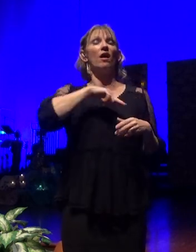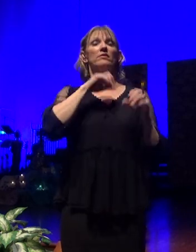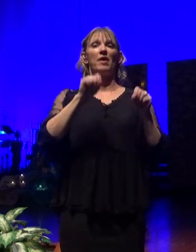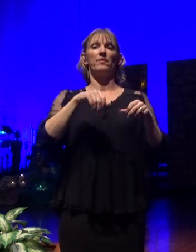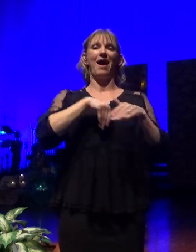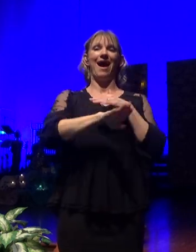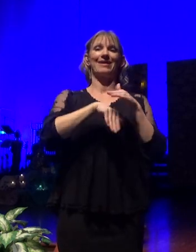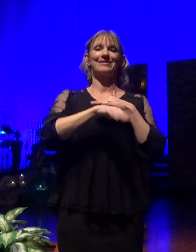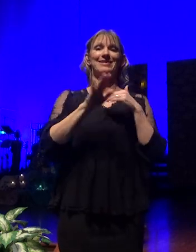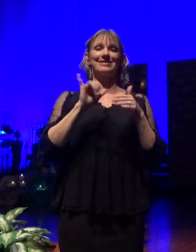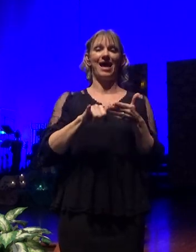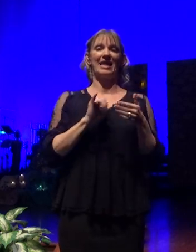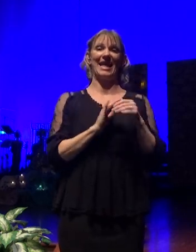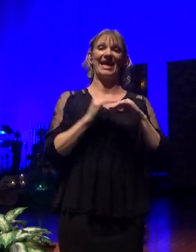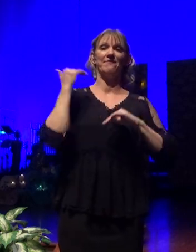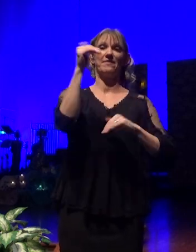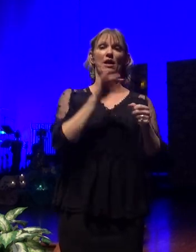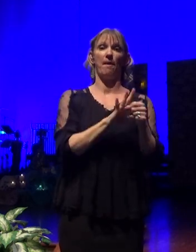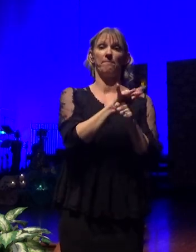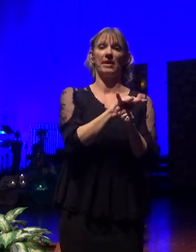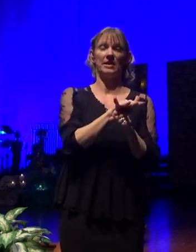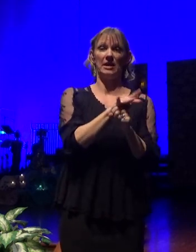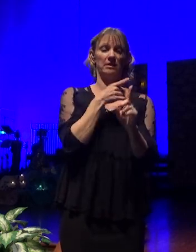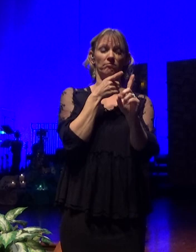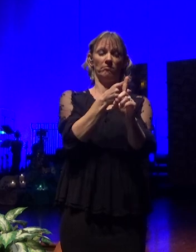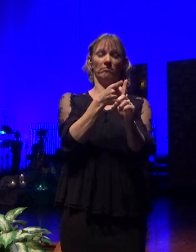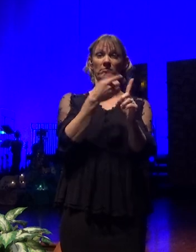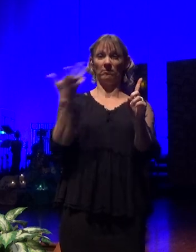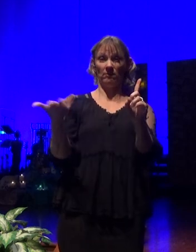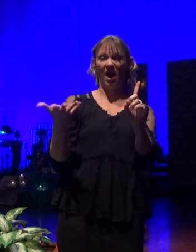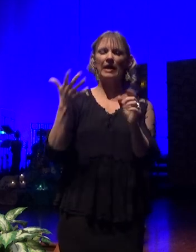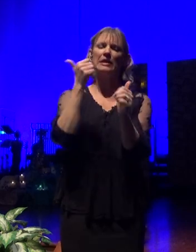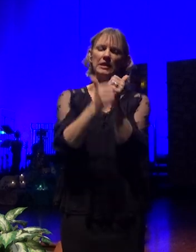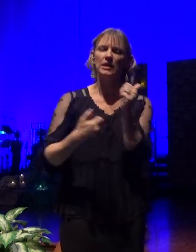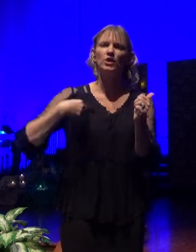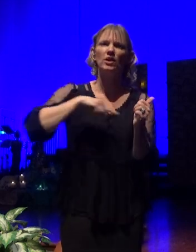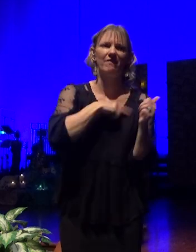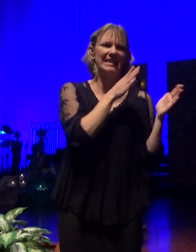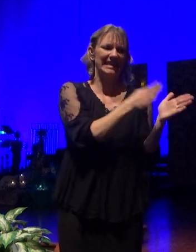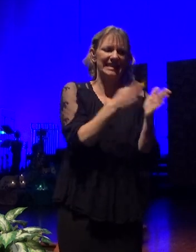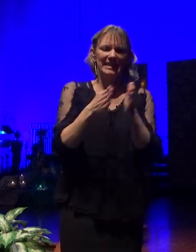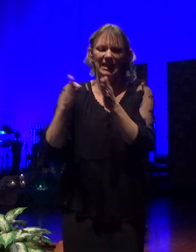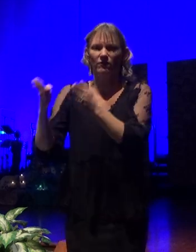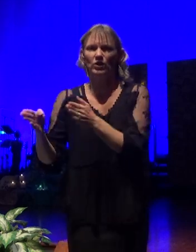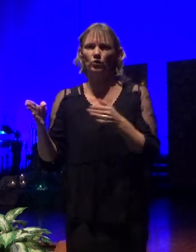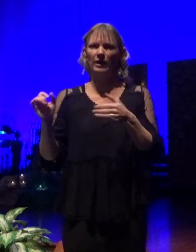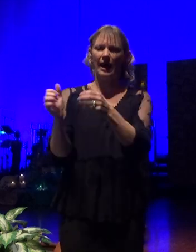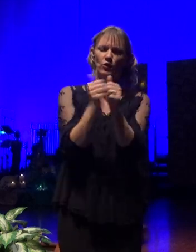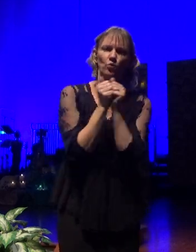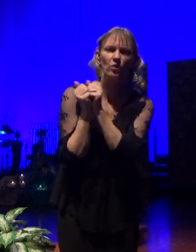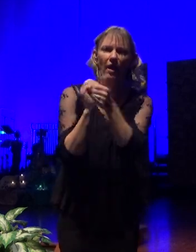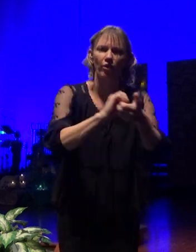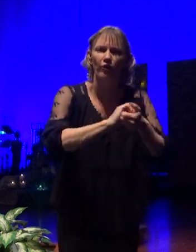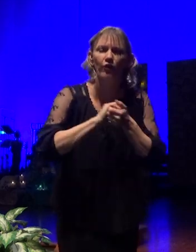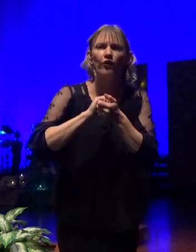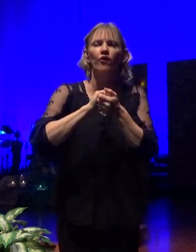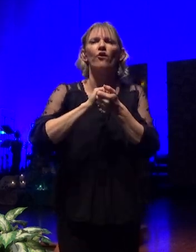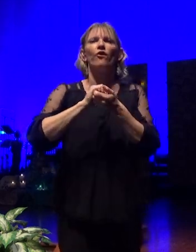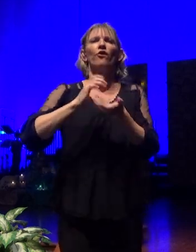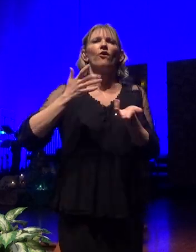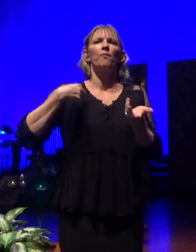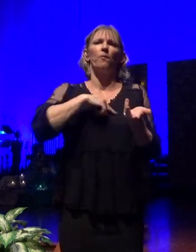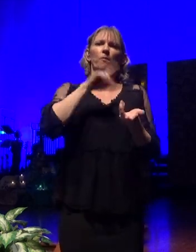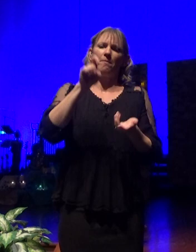abundance is all about each of us individually and collectively being willing to do